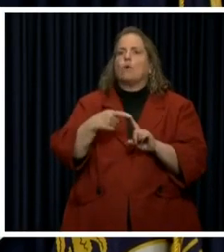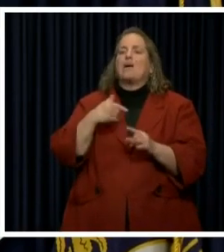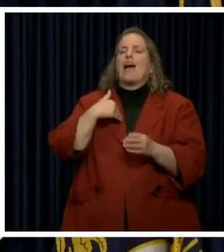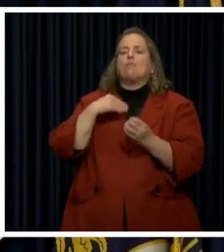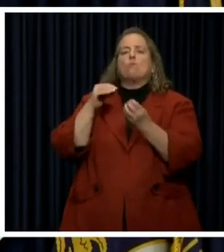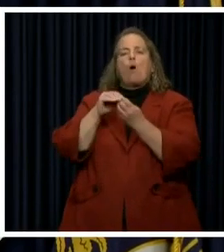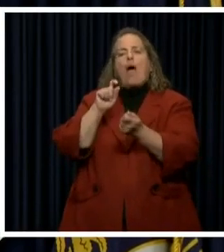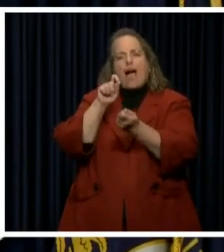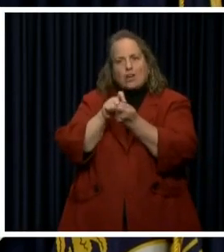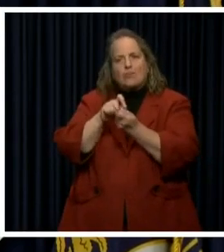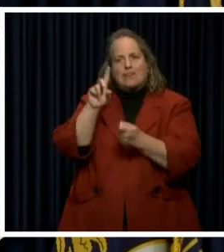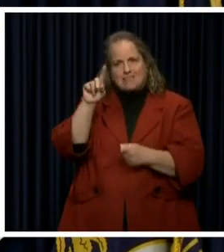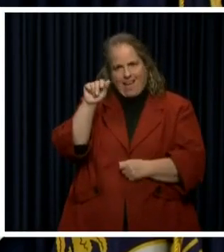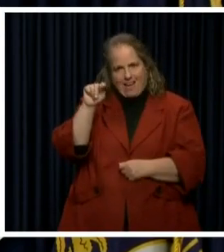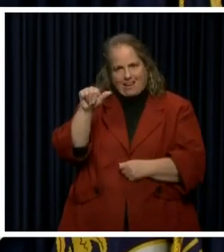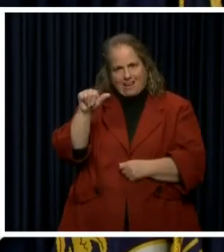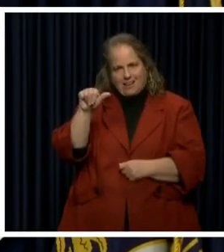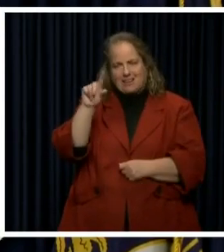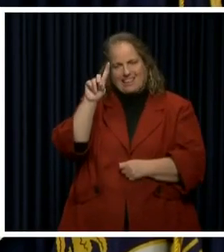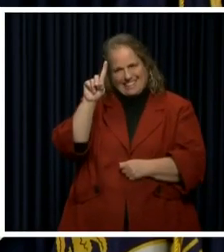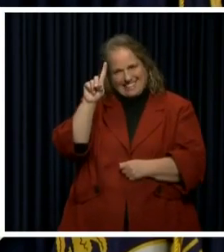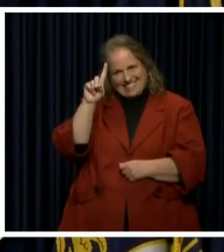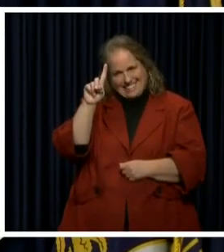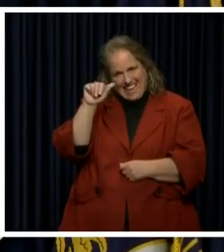get. A